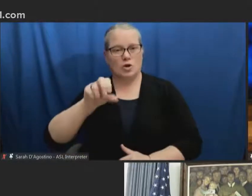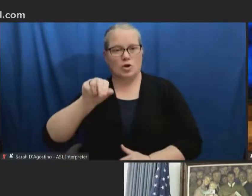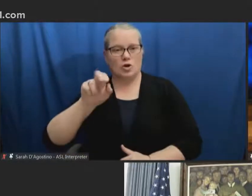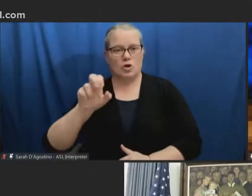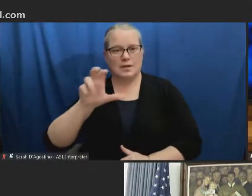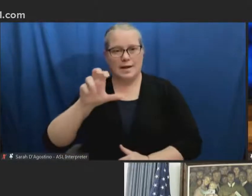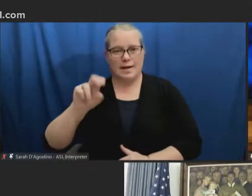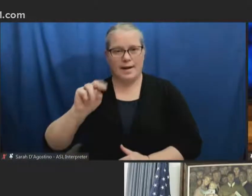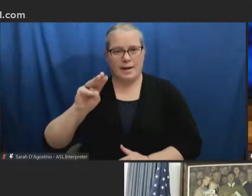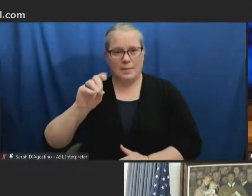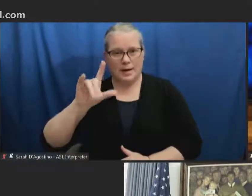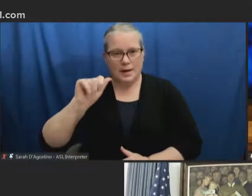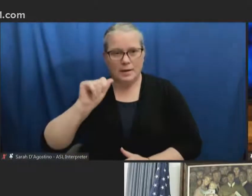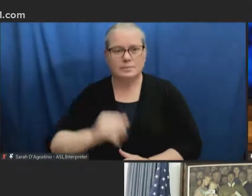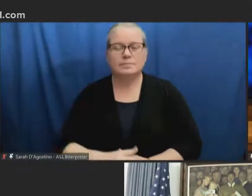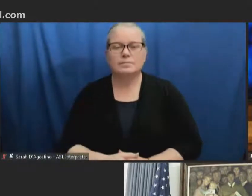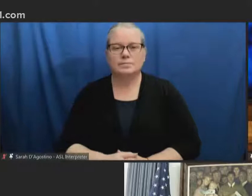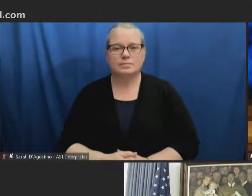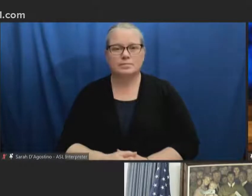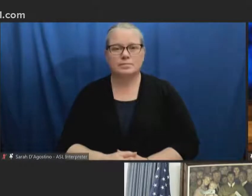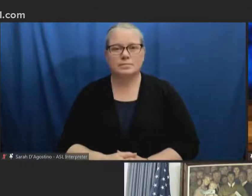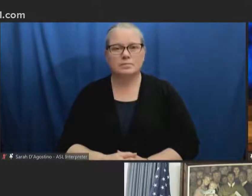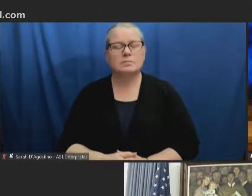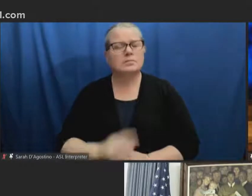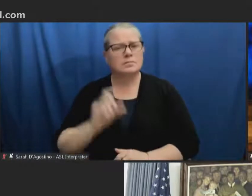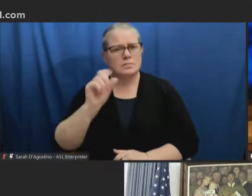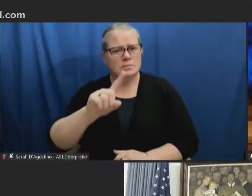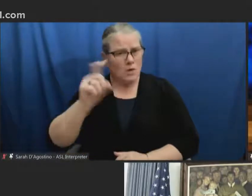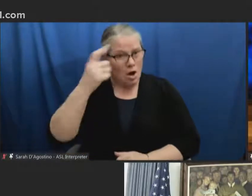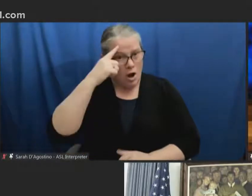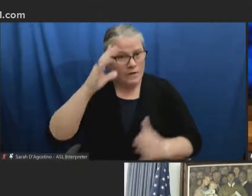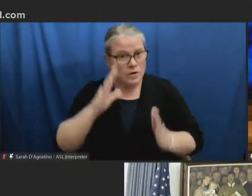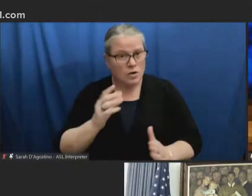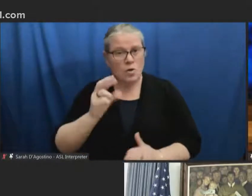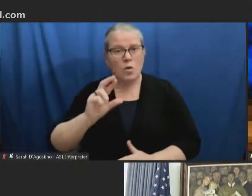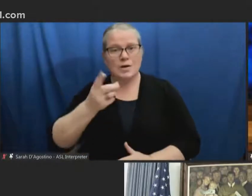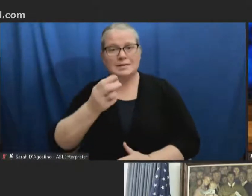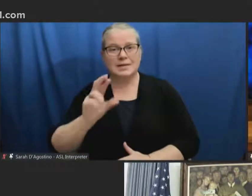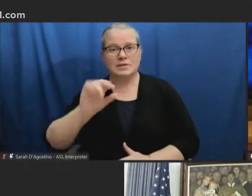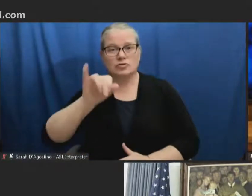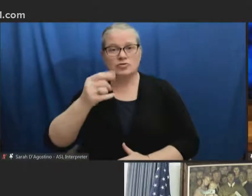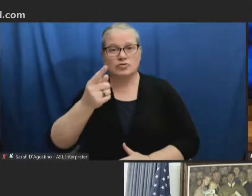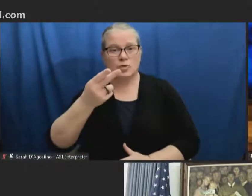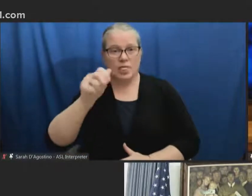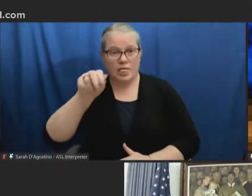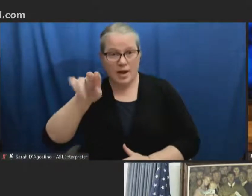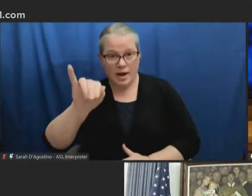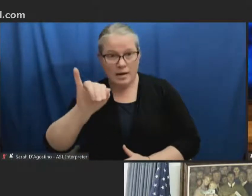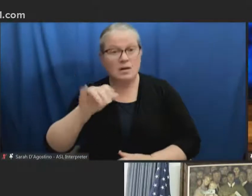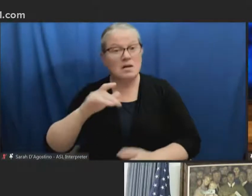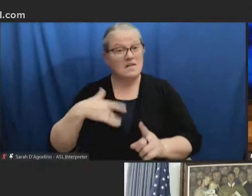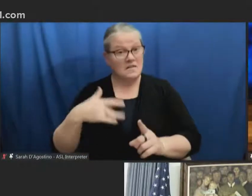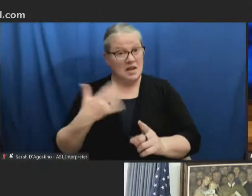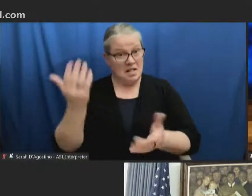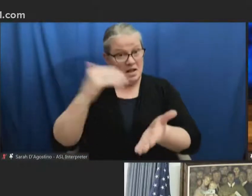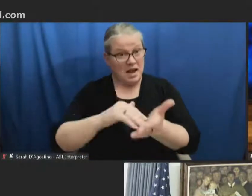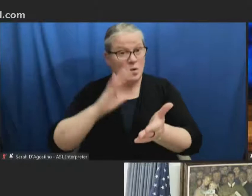Either for the governor or Dr. Giussani, will we ever see contact tracing for COVID pick up again in Connecticut?